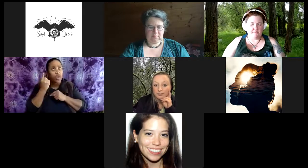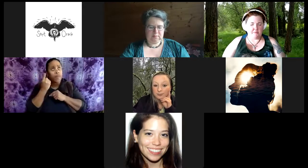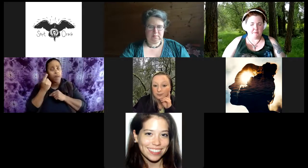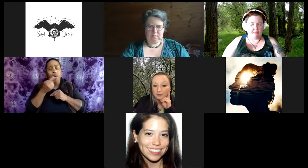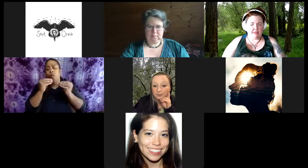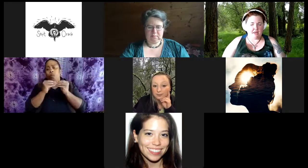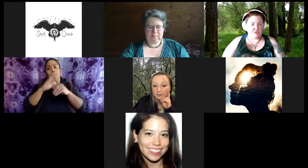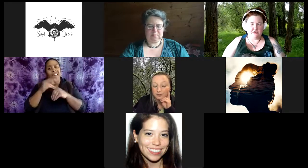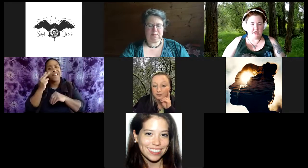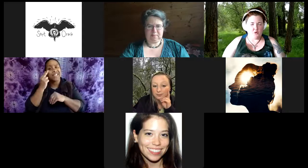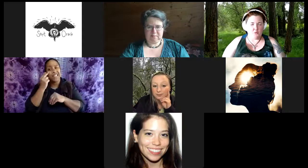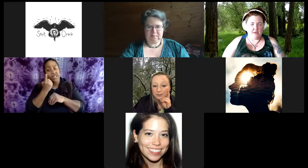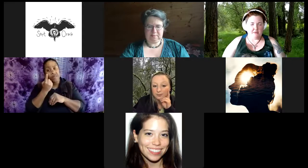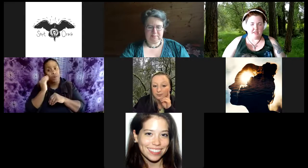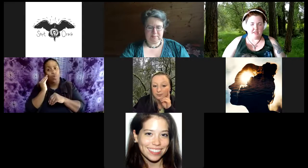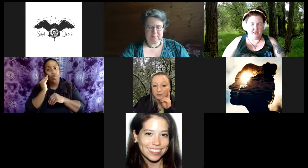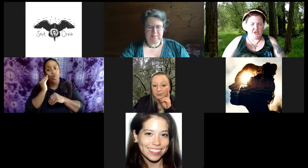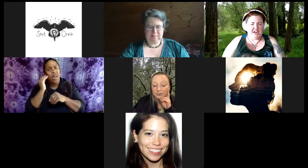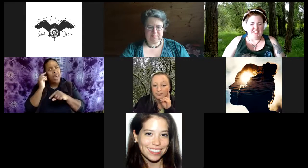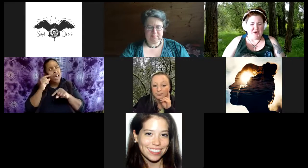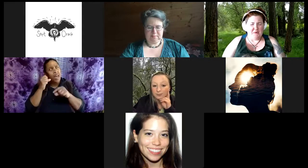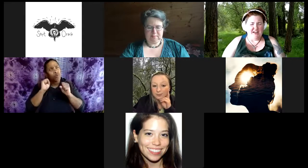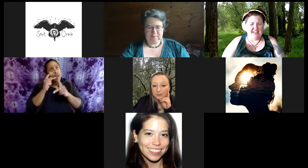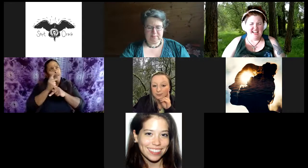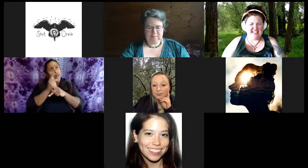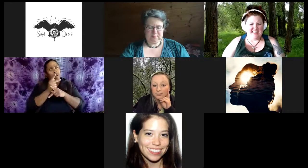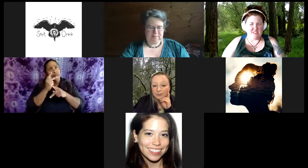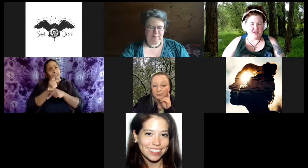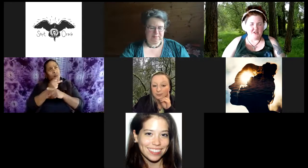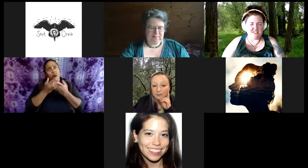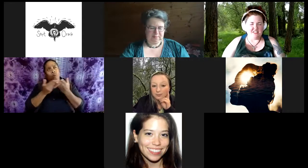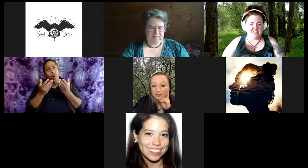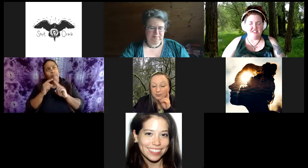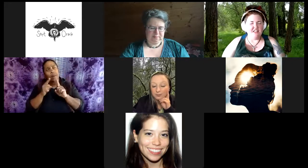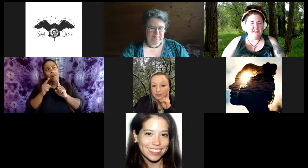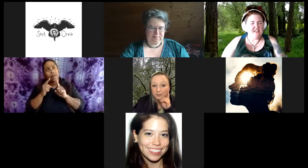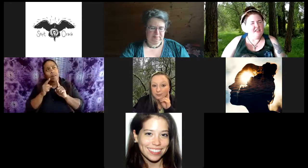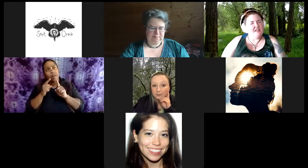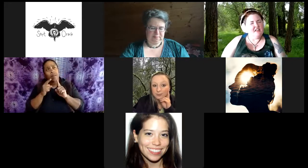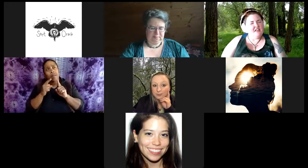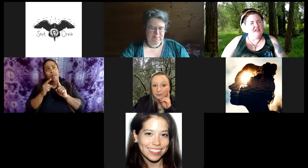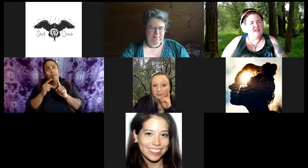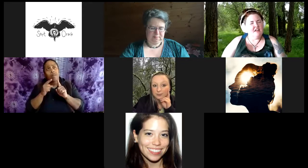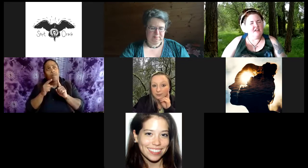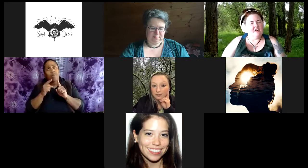something. I'm trying to figure out what, but I can't get a clear answer of what exactly it is. But you're going to